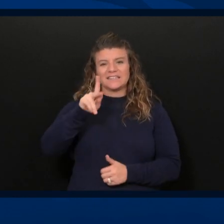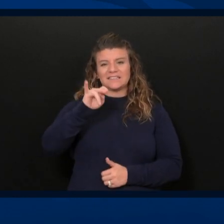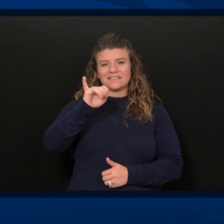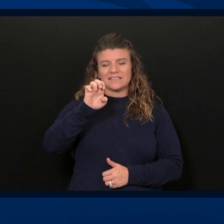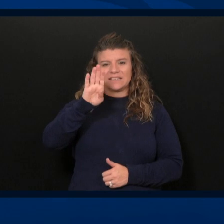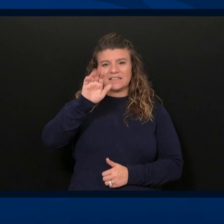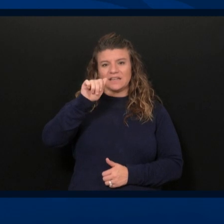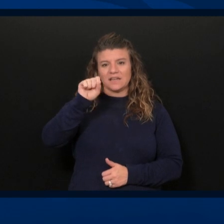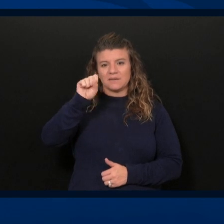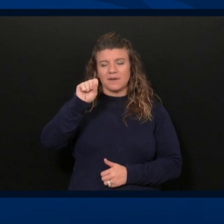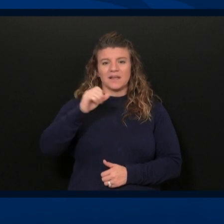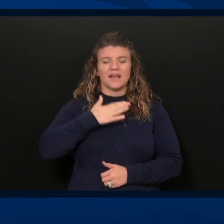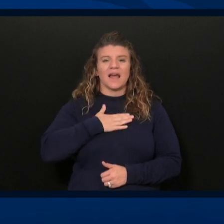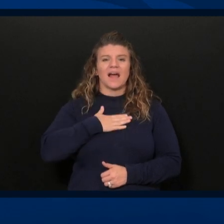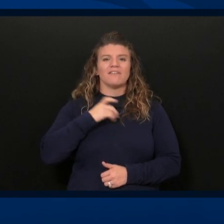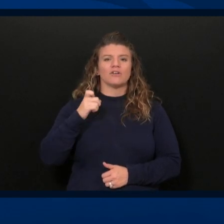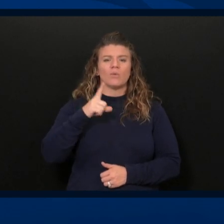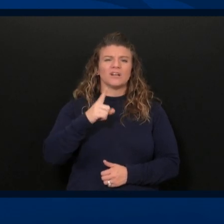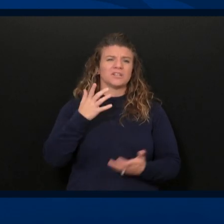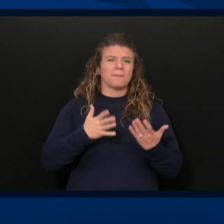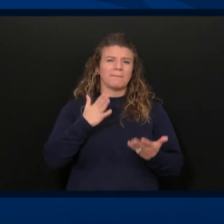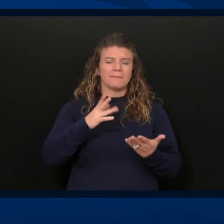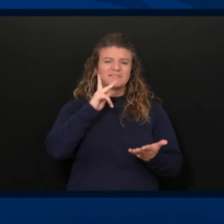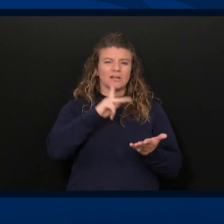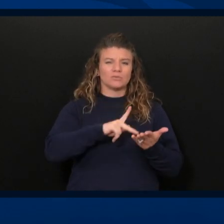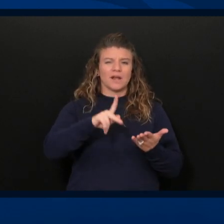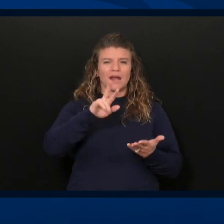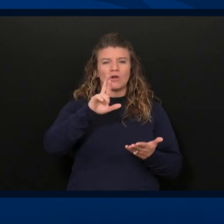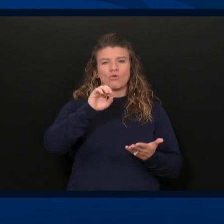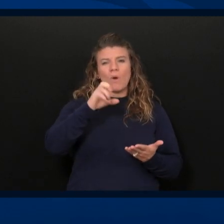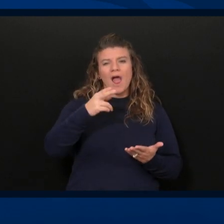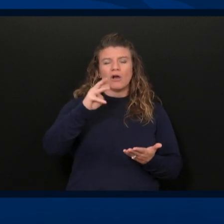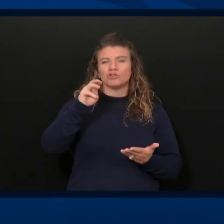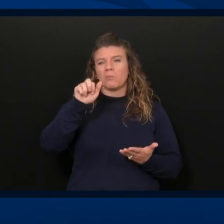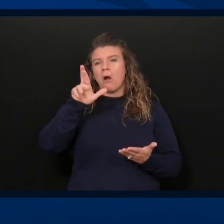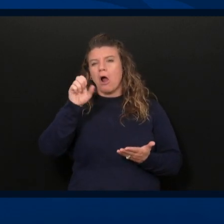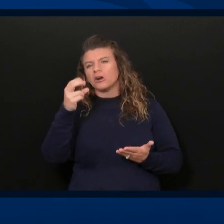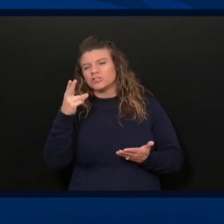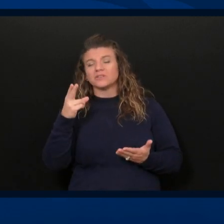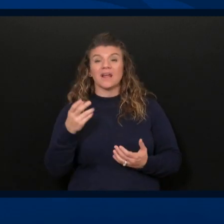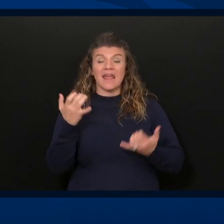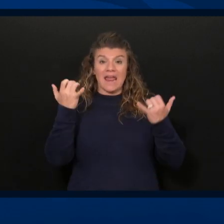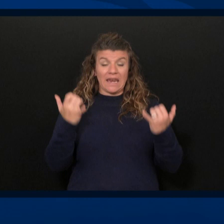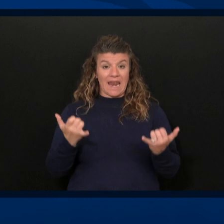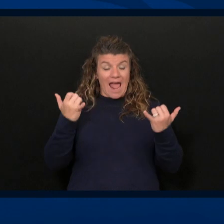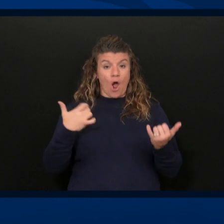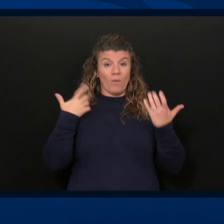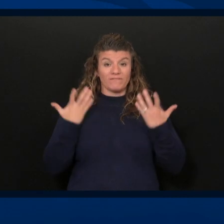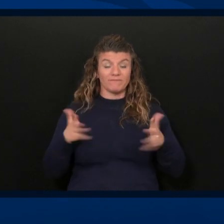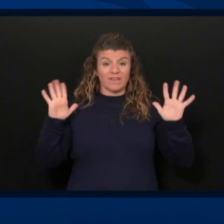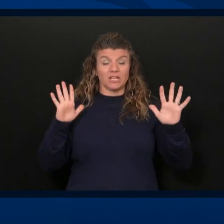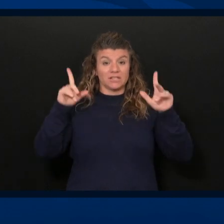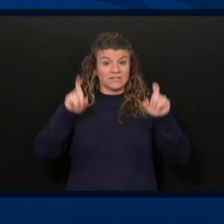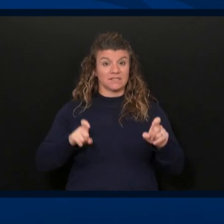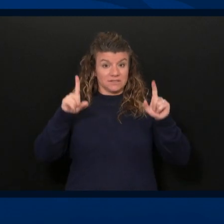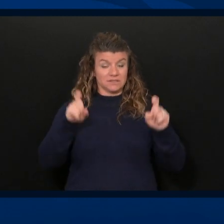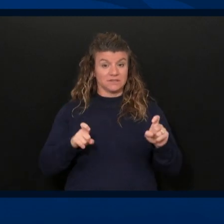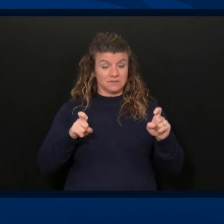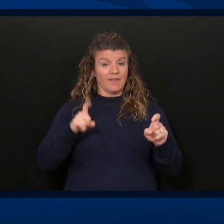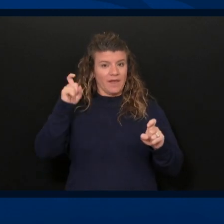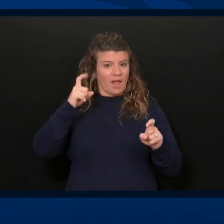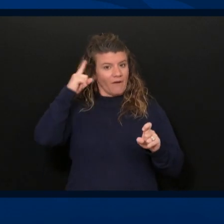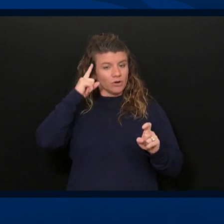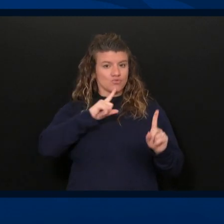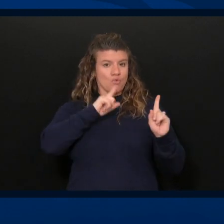have a question for either Secretary Crouch or Dr. Marsh. Now that we have completed the testing of the governor's